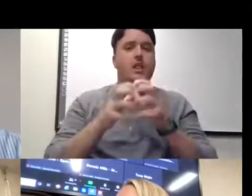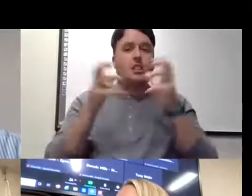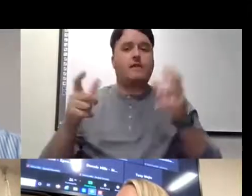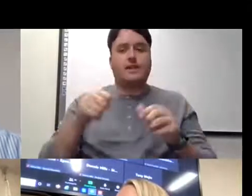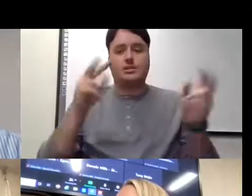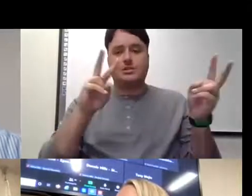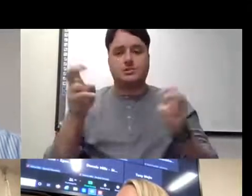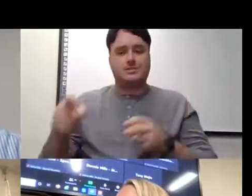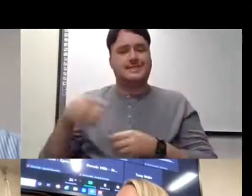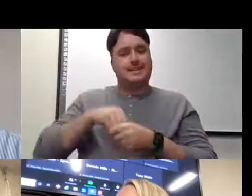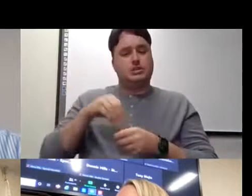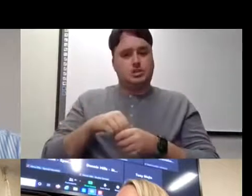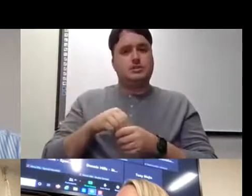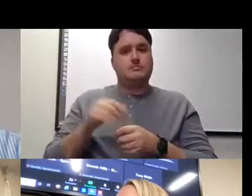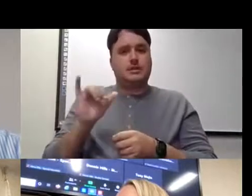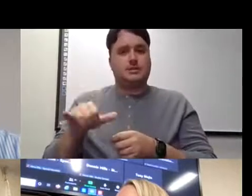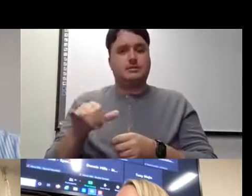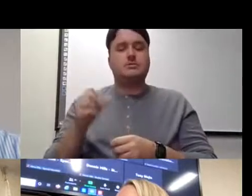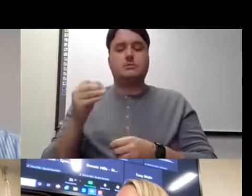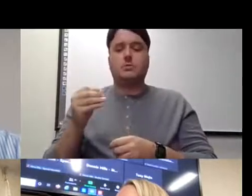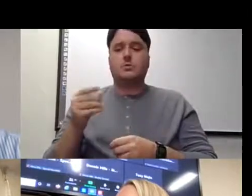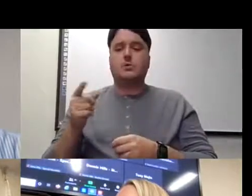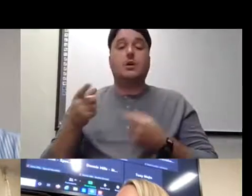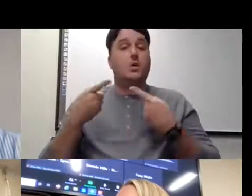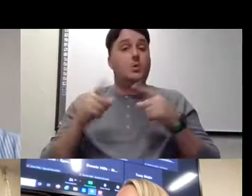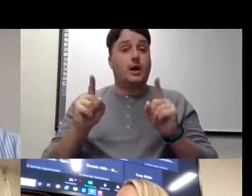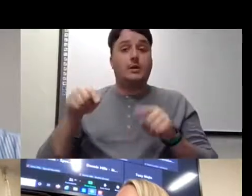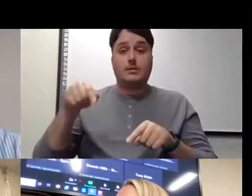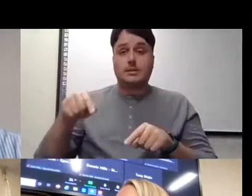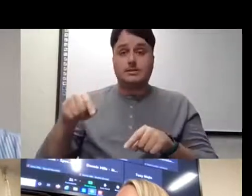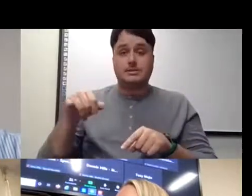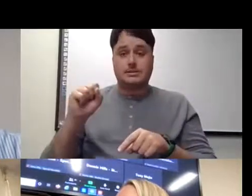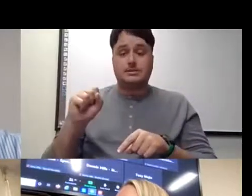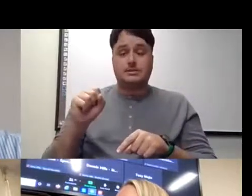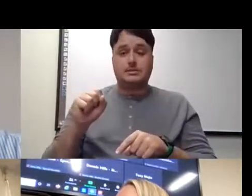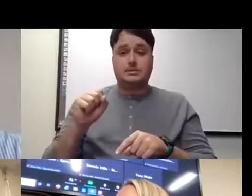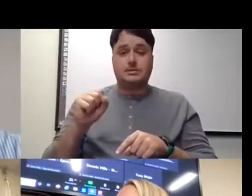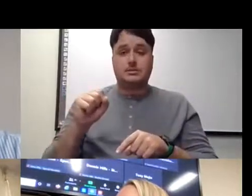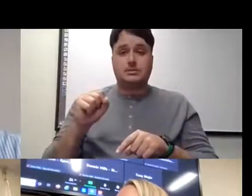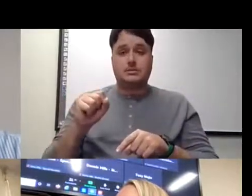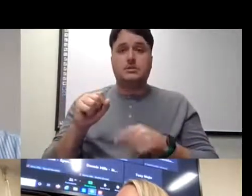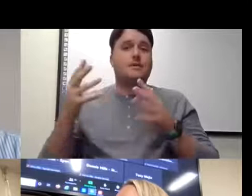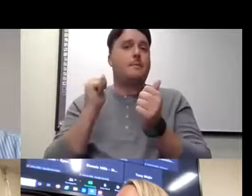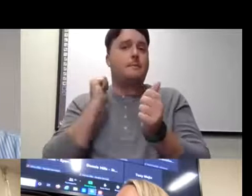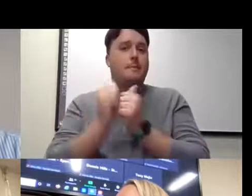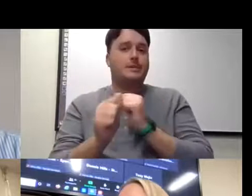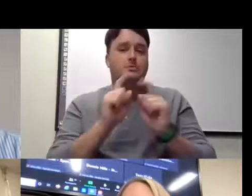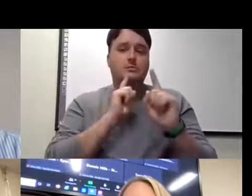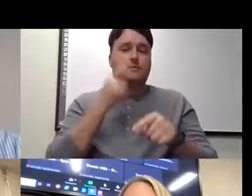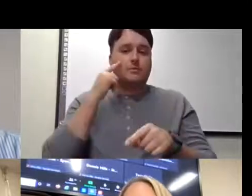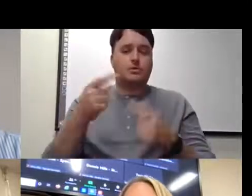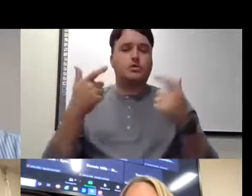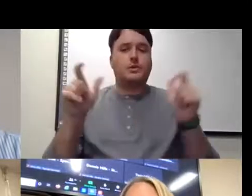internally already. And so while, you know, this is, you know, we have to respond legally to this grand